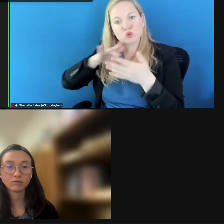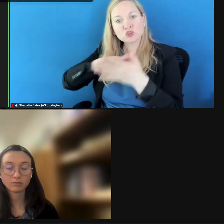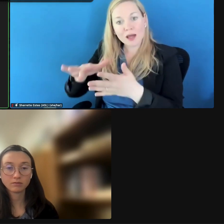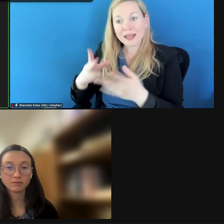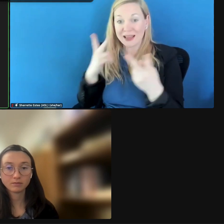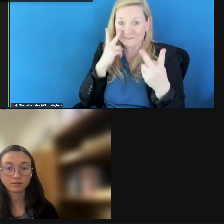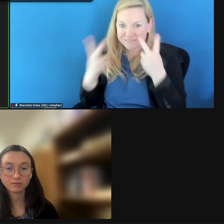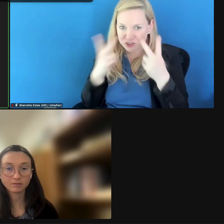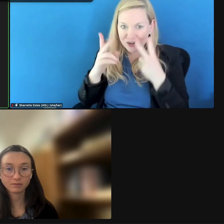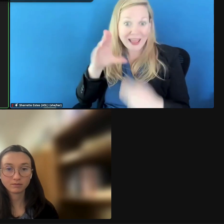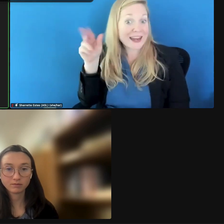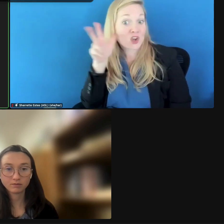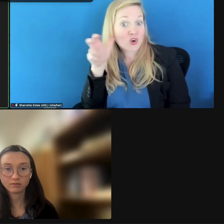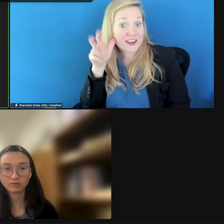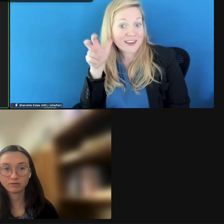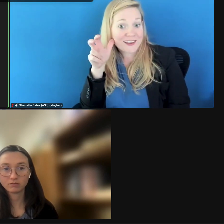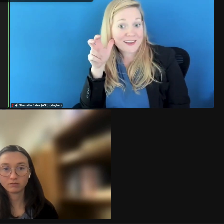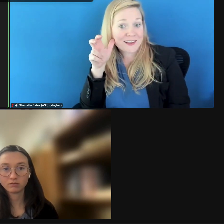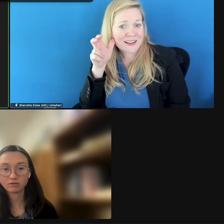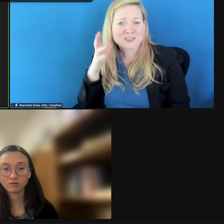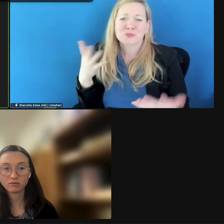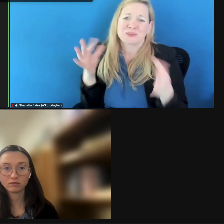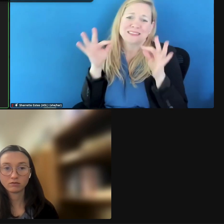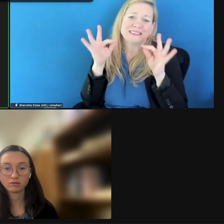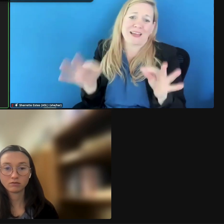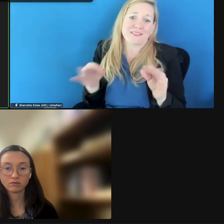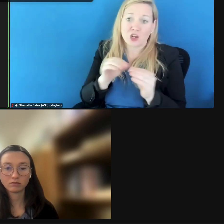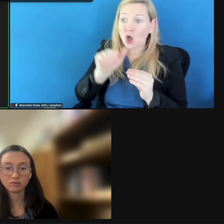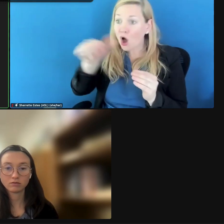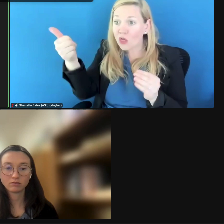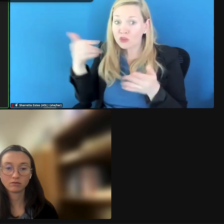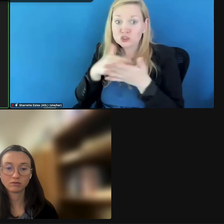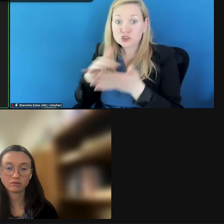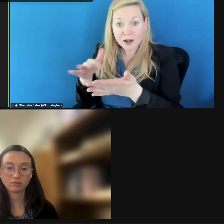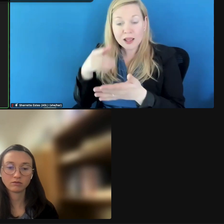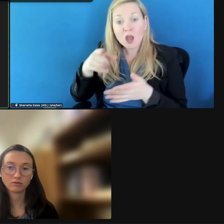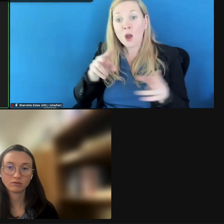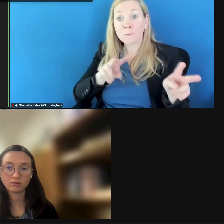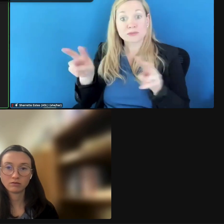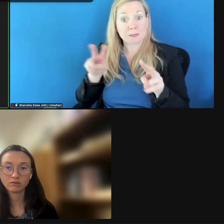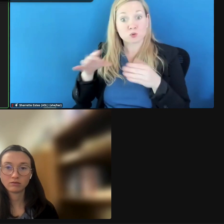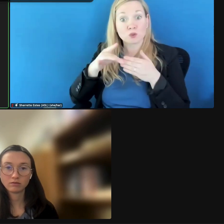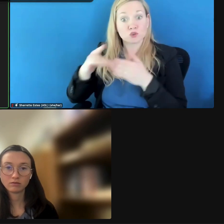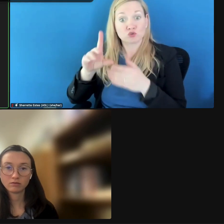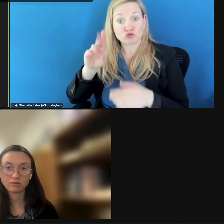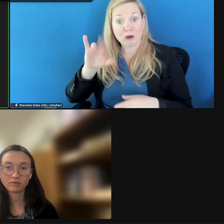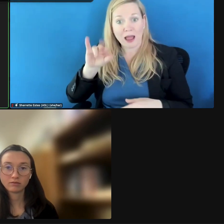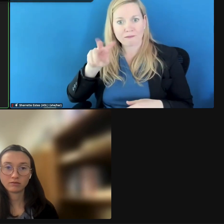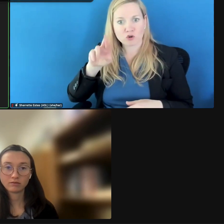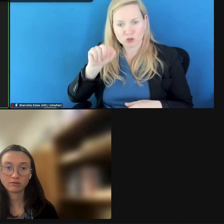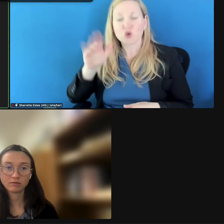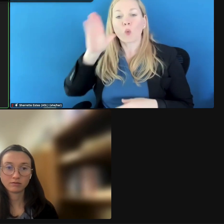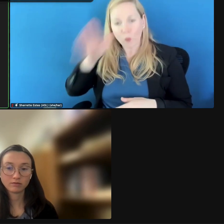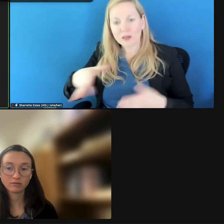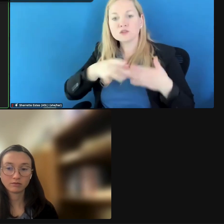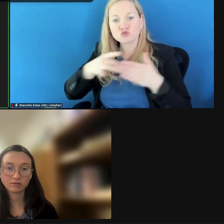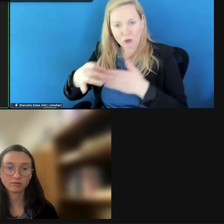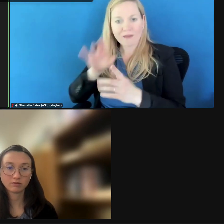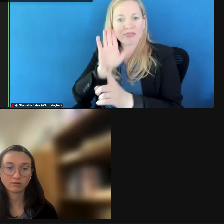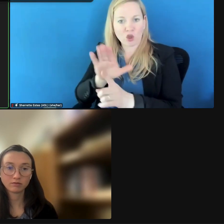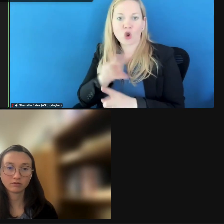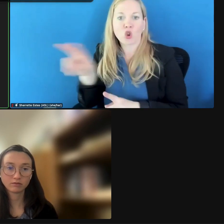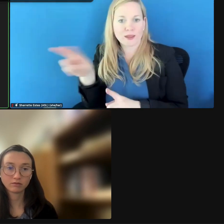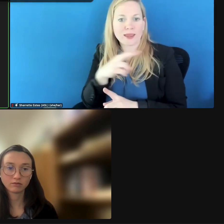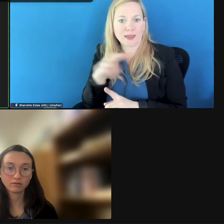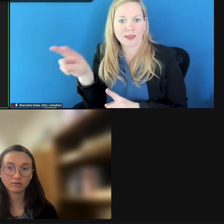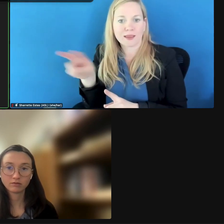hearing. So definitely in other studies, these perceptual drivers are the things that are driving infant looking. So I think part of